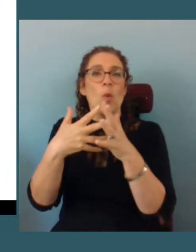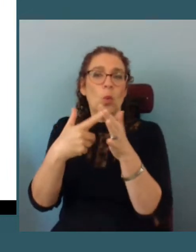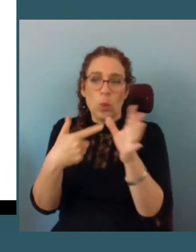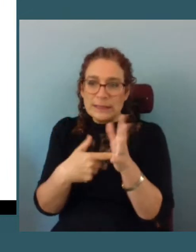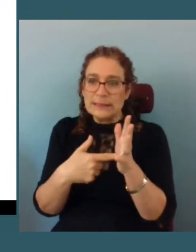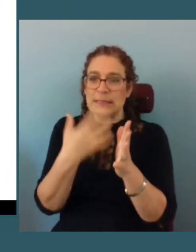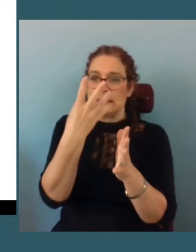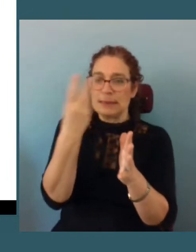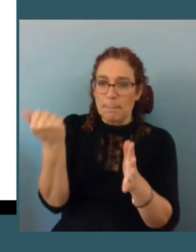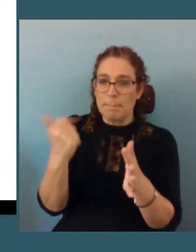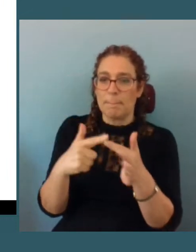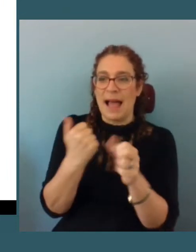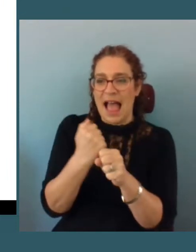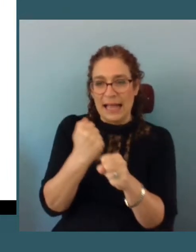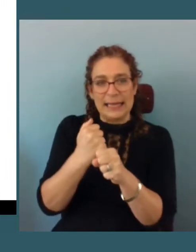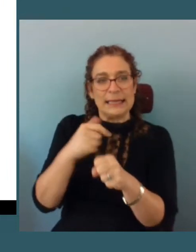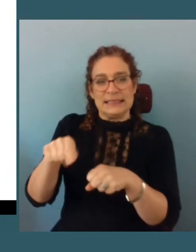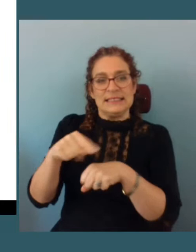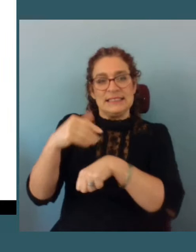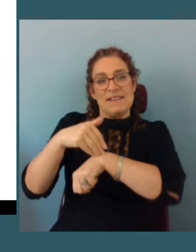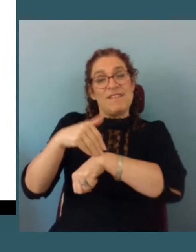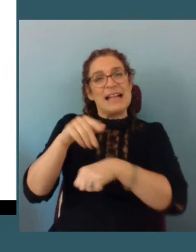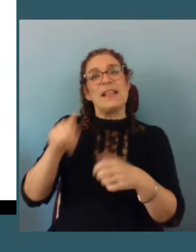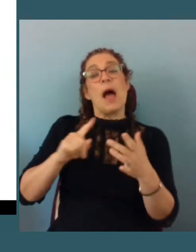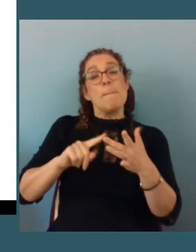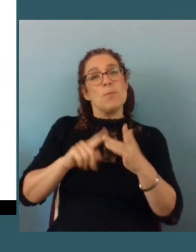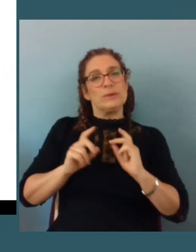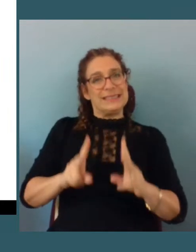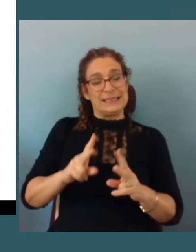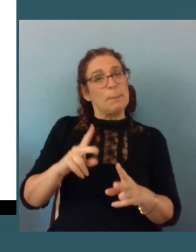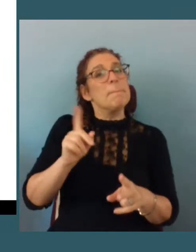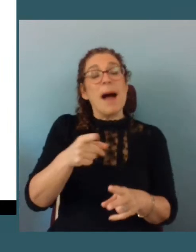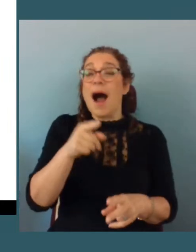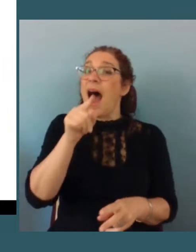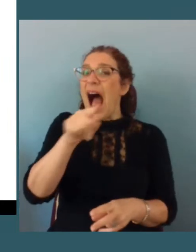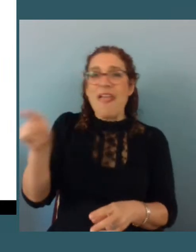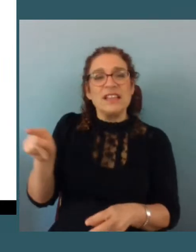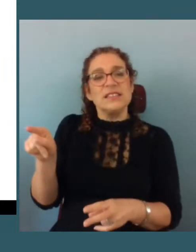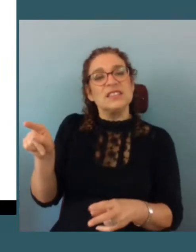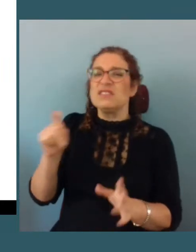common. It's unusual to get other foods.